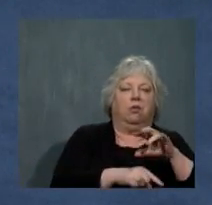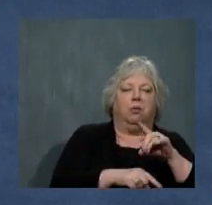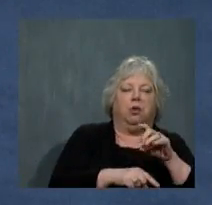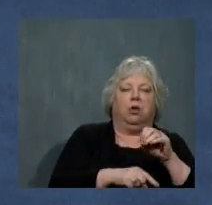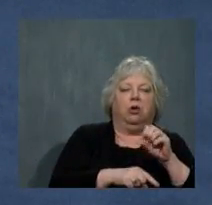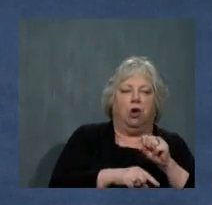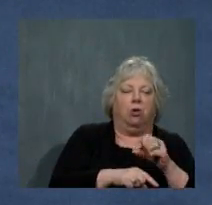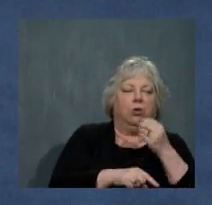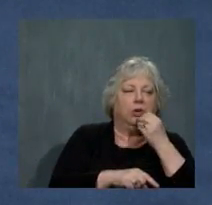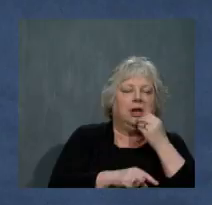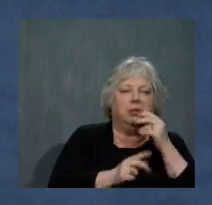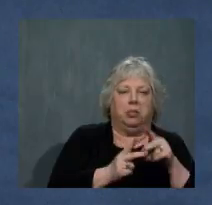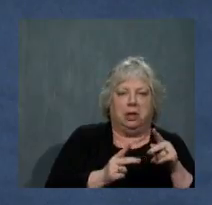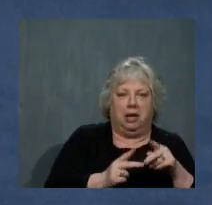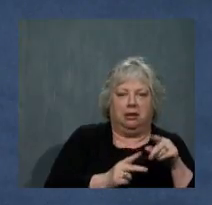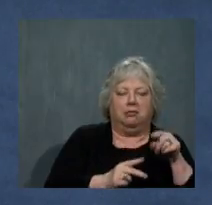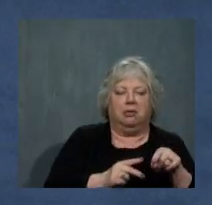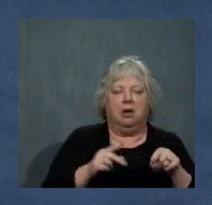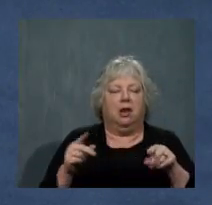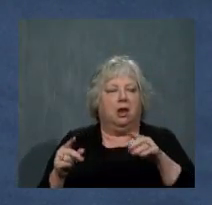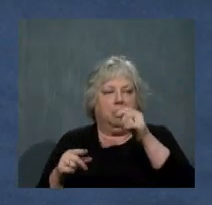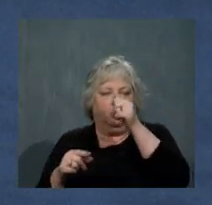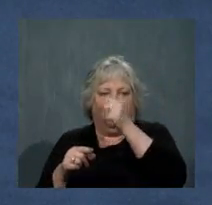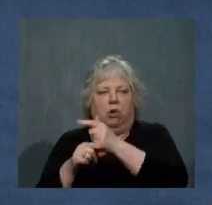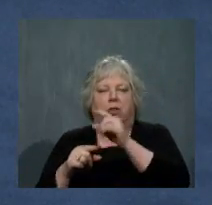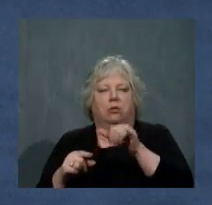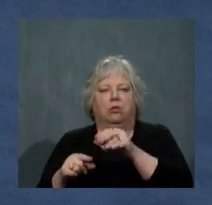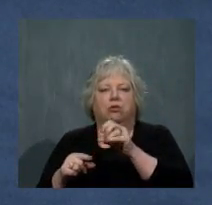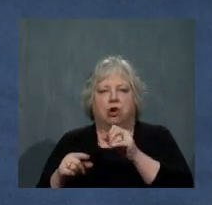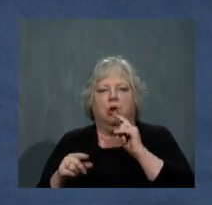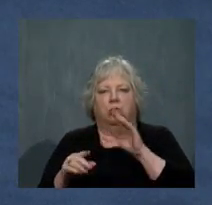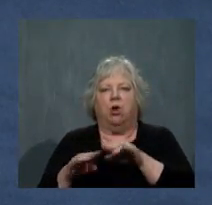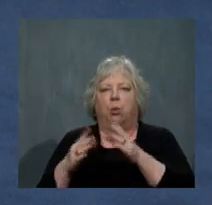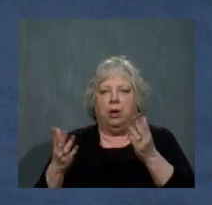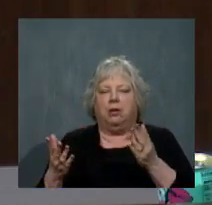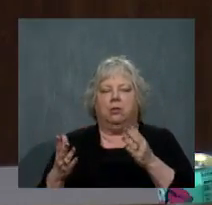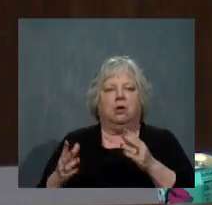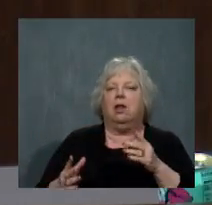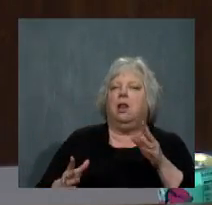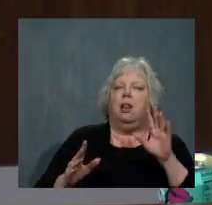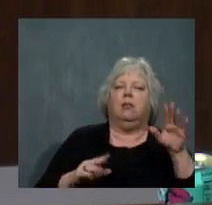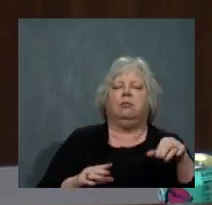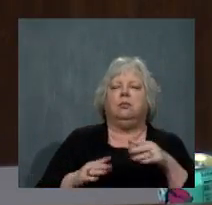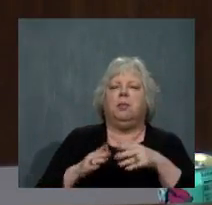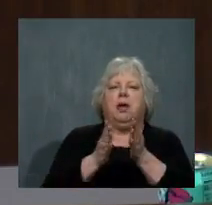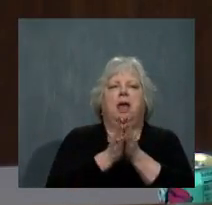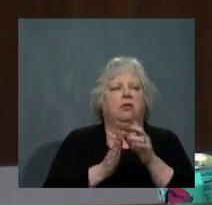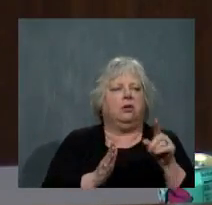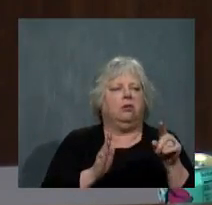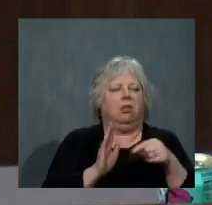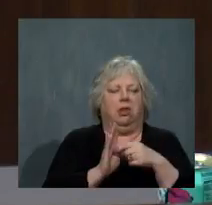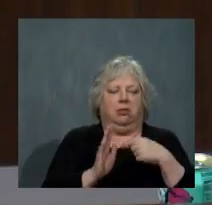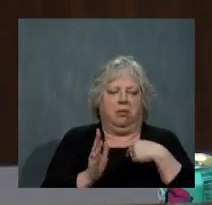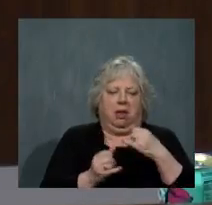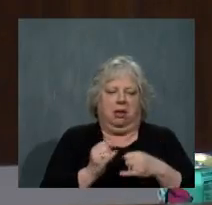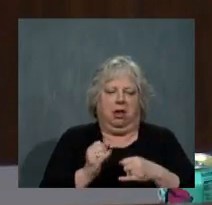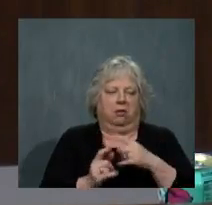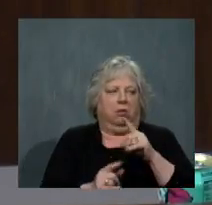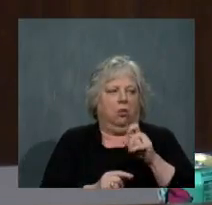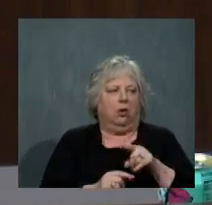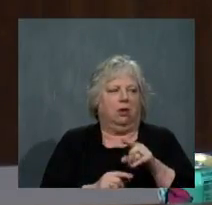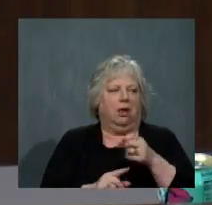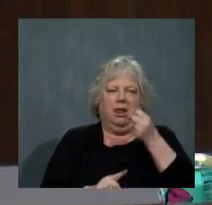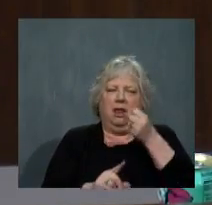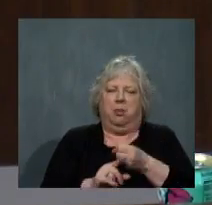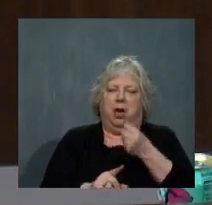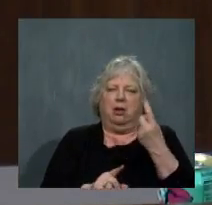and he's been opening his doors. Let me ask you this. This is probably my last question. The impact always